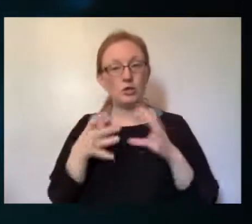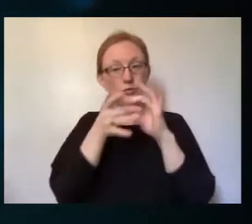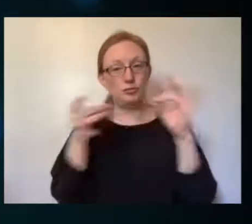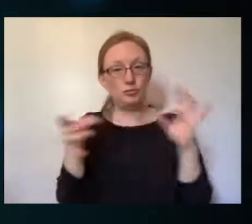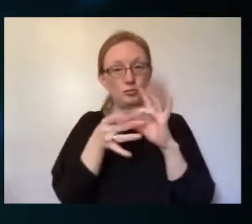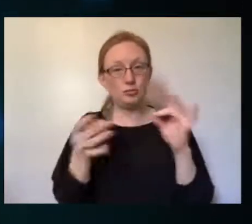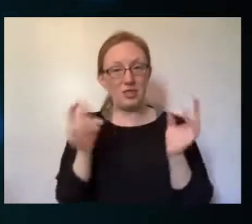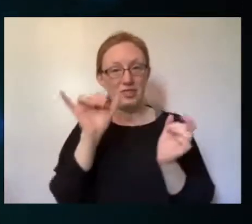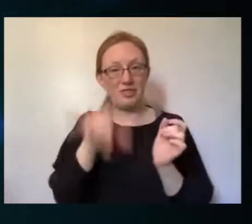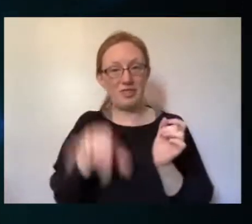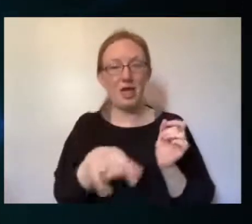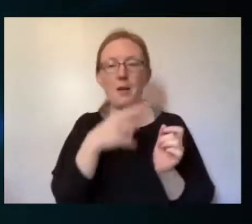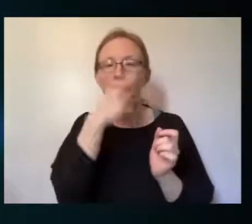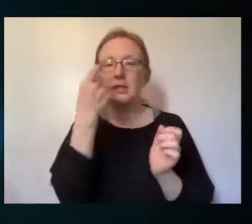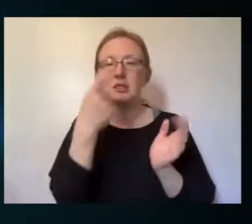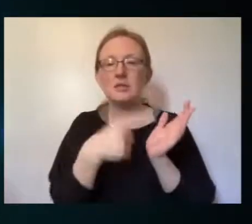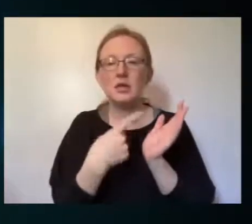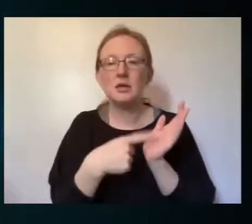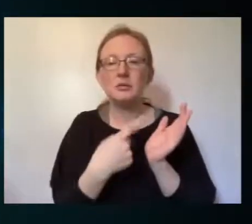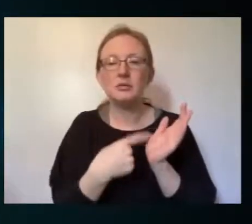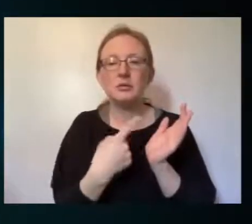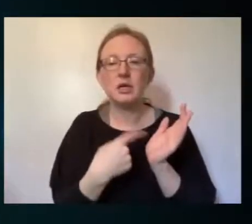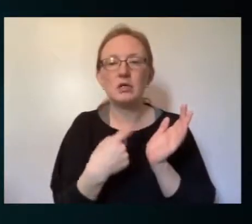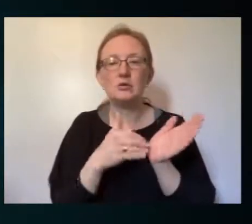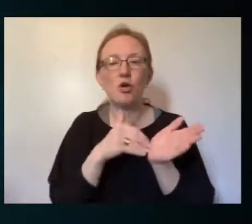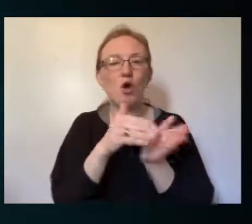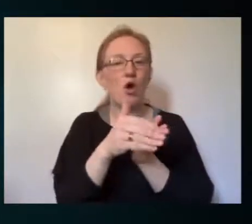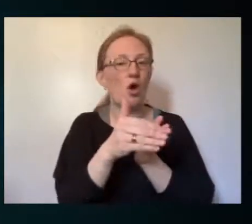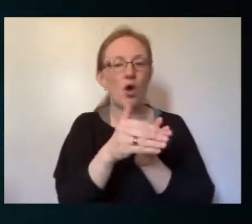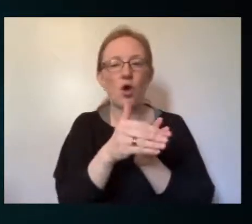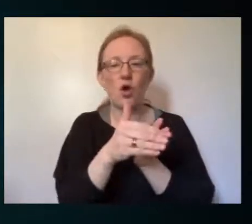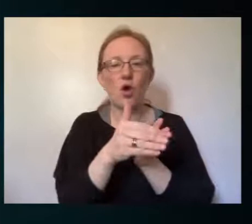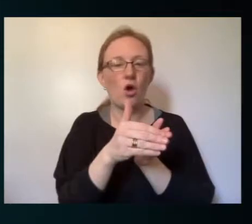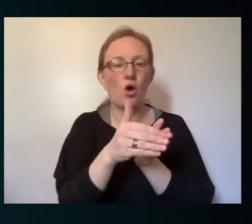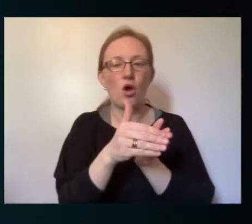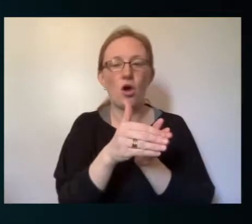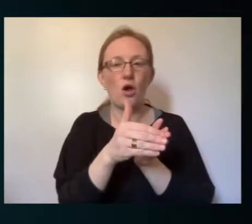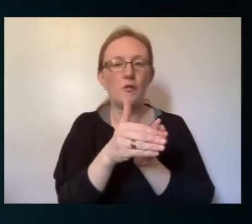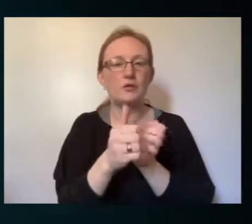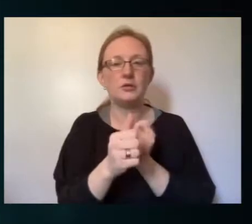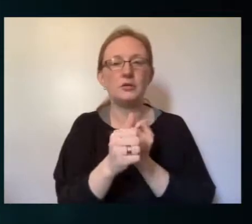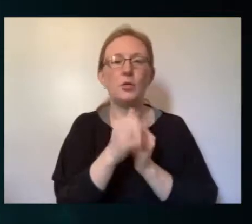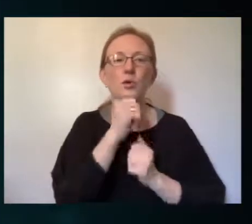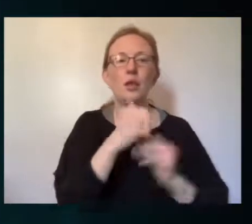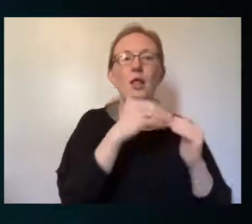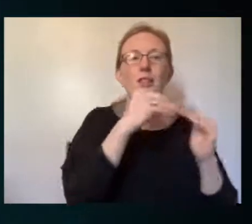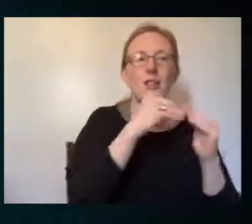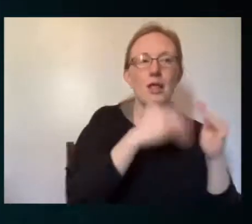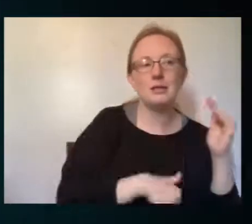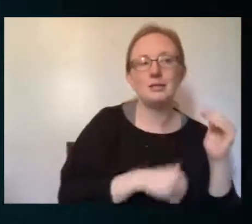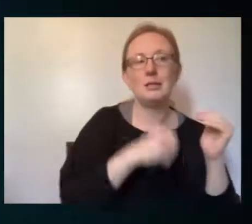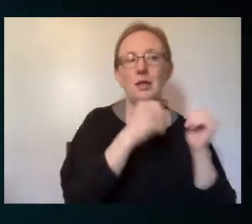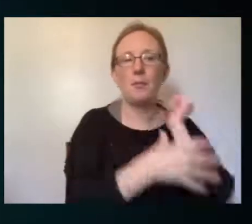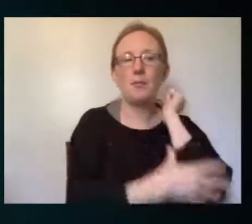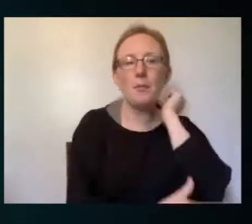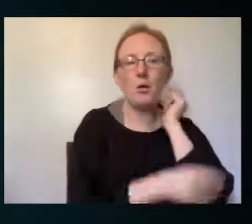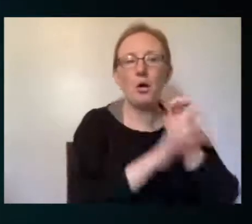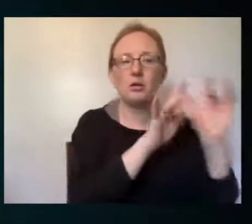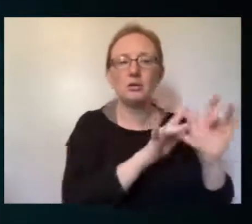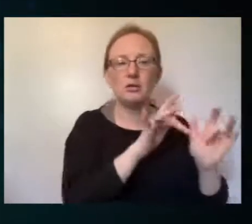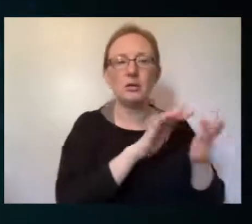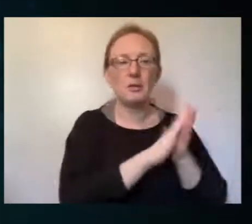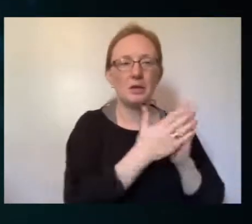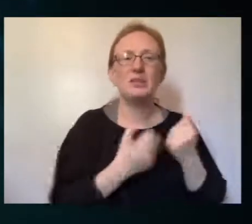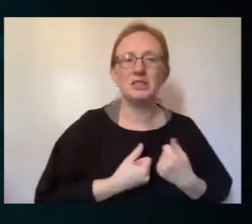think sometimes we are often categorized as no, less than or the poor ones, and it gets a bit tiring